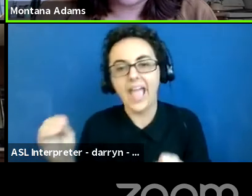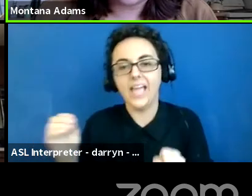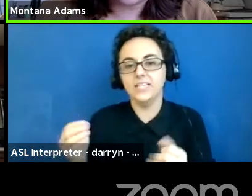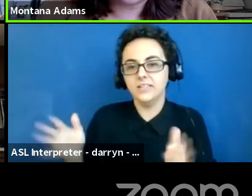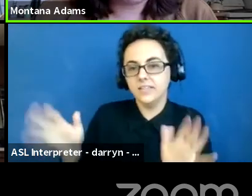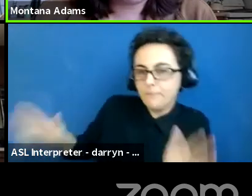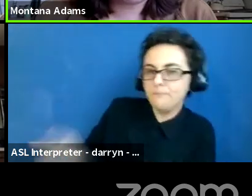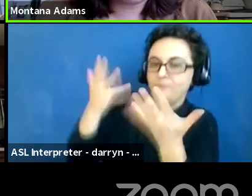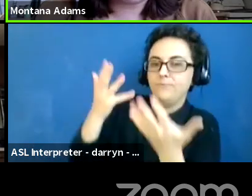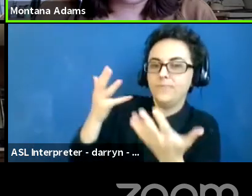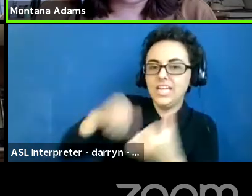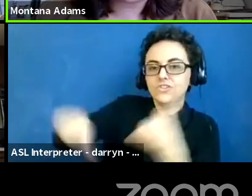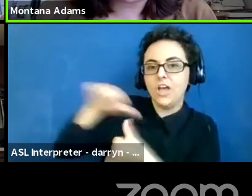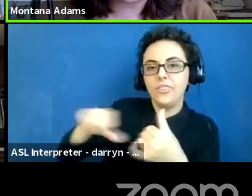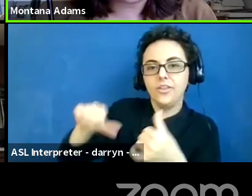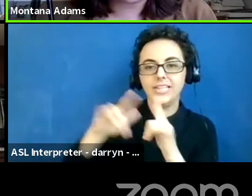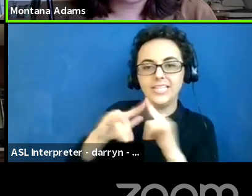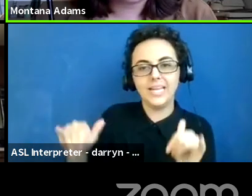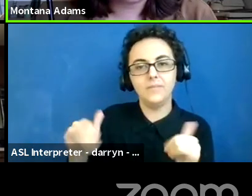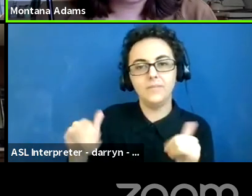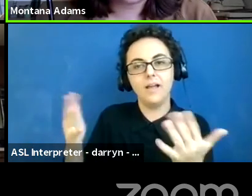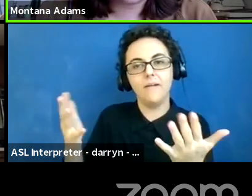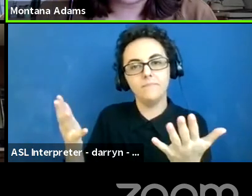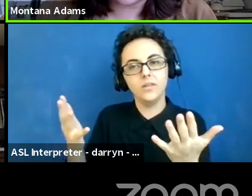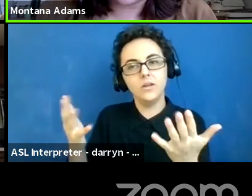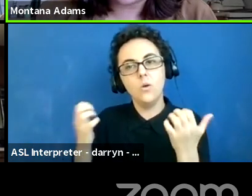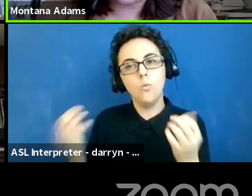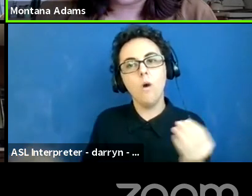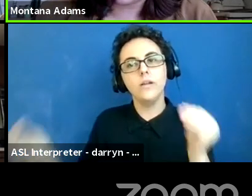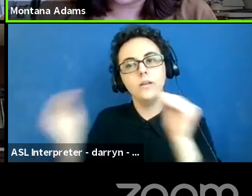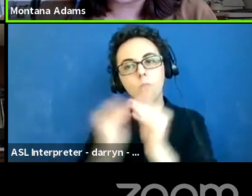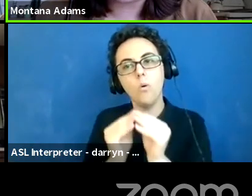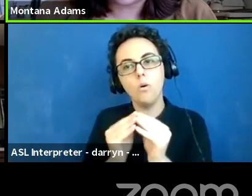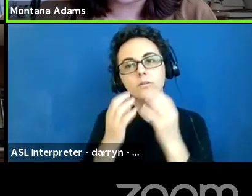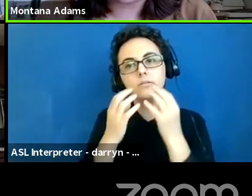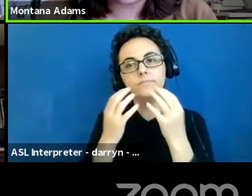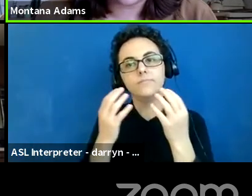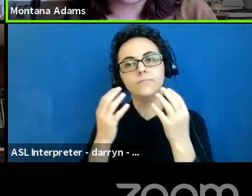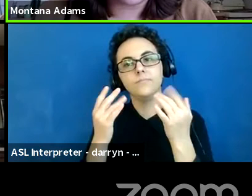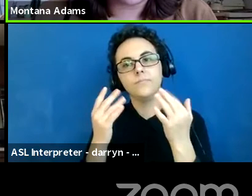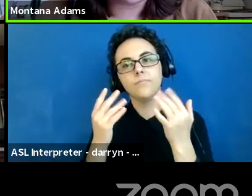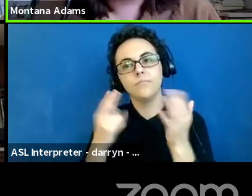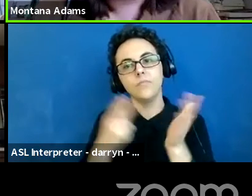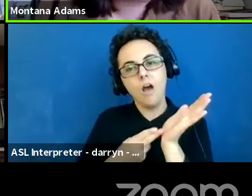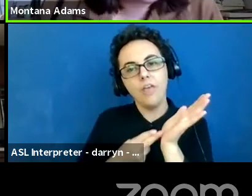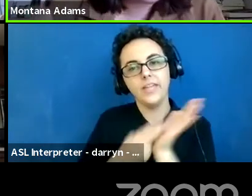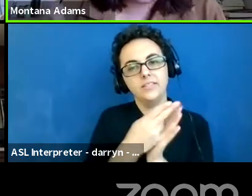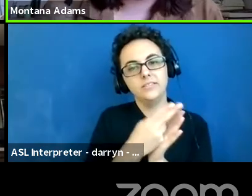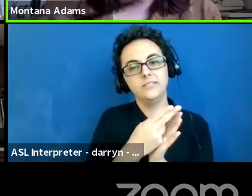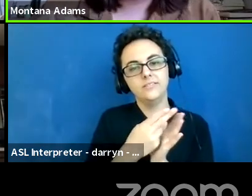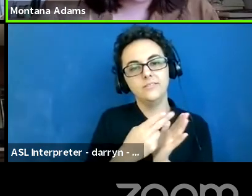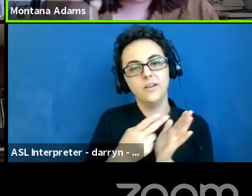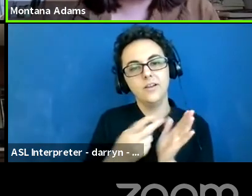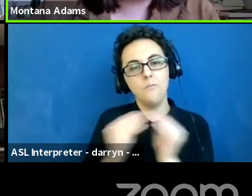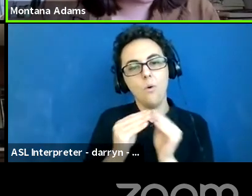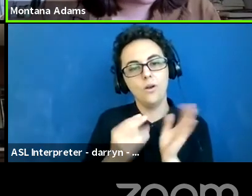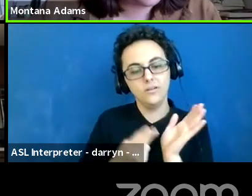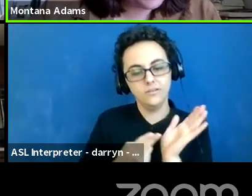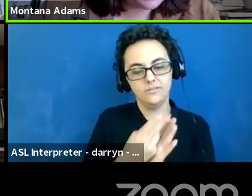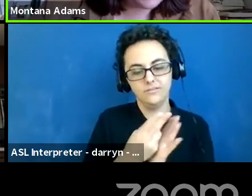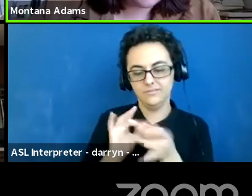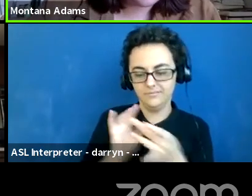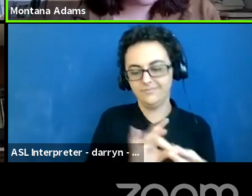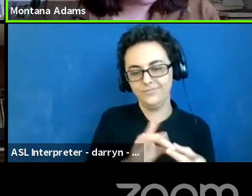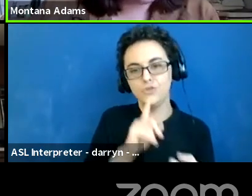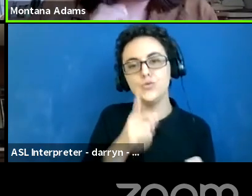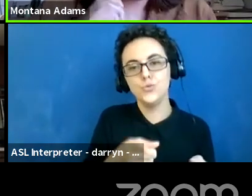true, more to truth. There's a word that's better than that, but I can't speak.